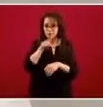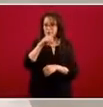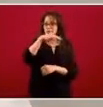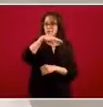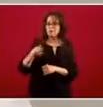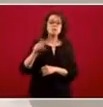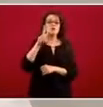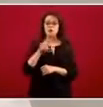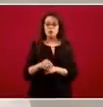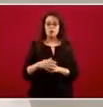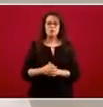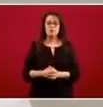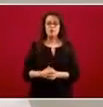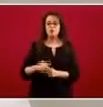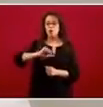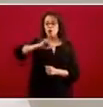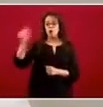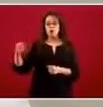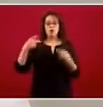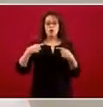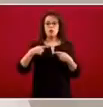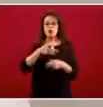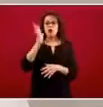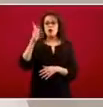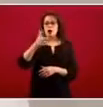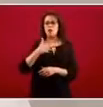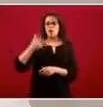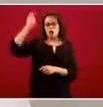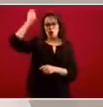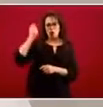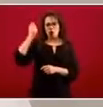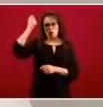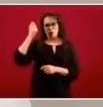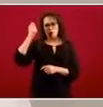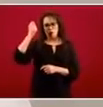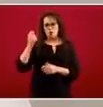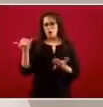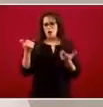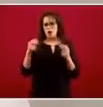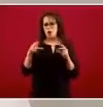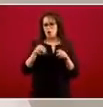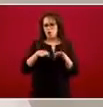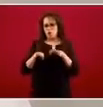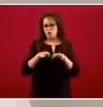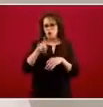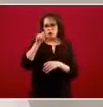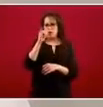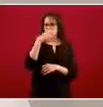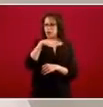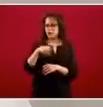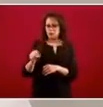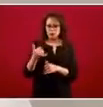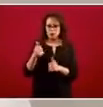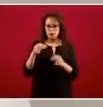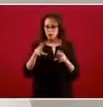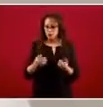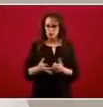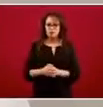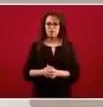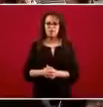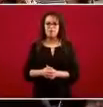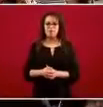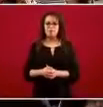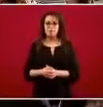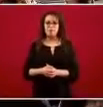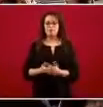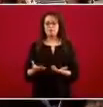external means. One of them was through a family contact, the other one was an already retired worker,